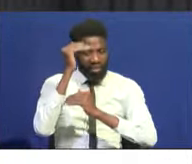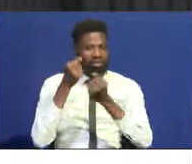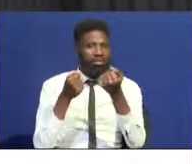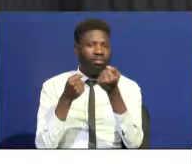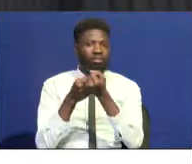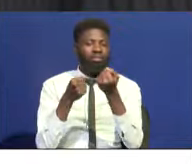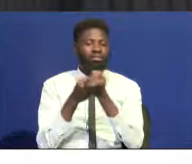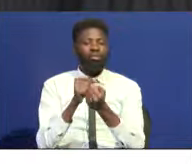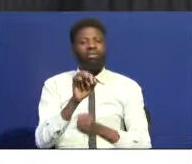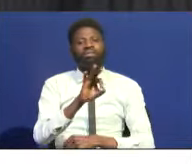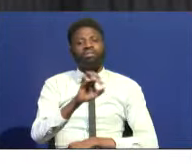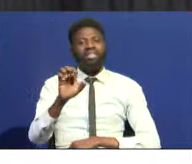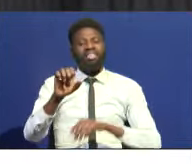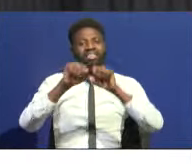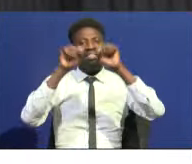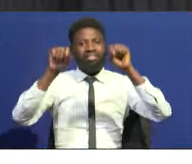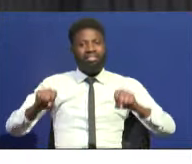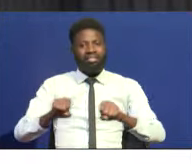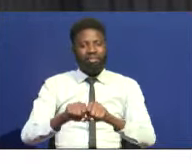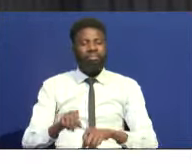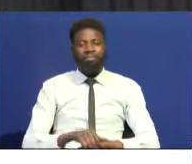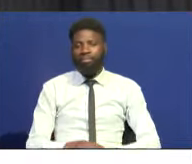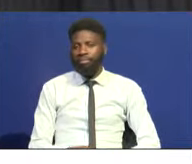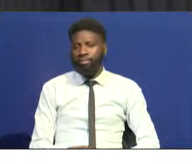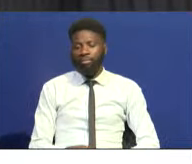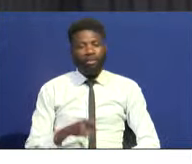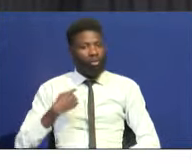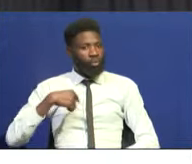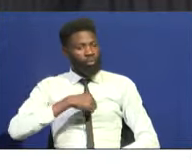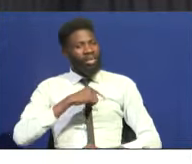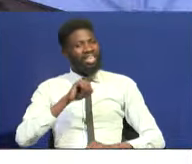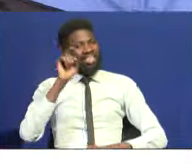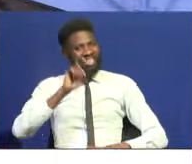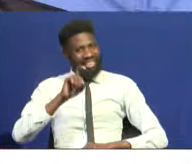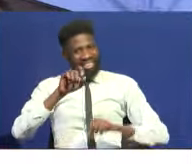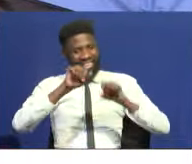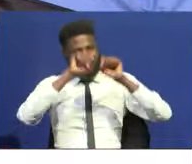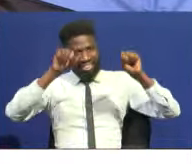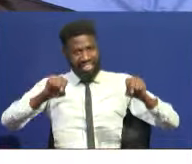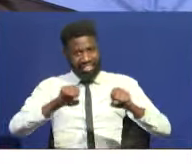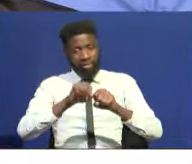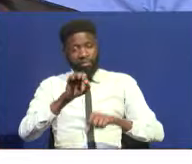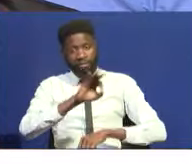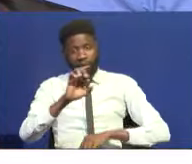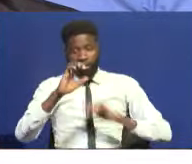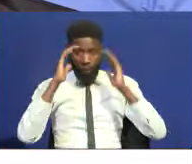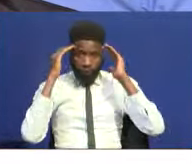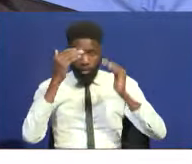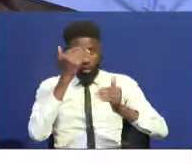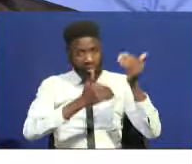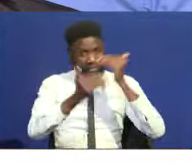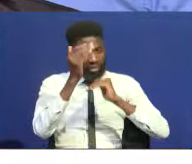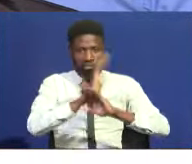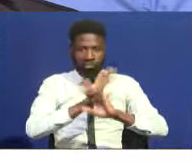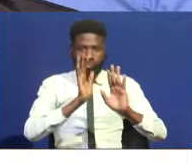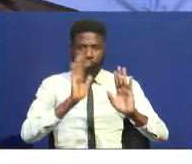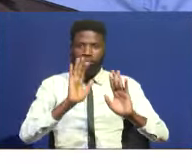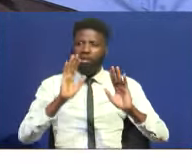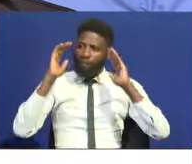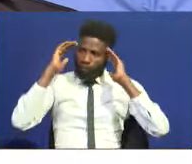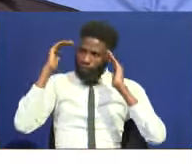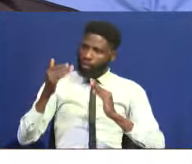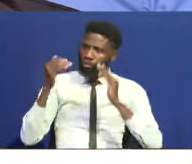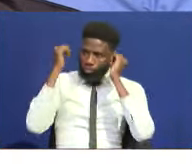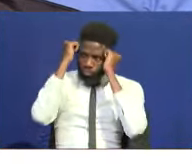is not focused on the university but focused on the student. Rais akisema hiyo sio mara ya kwanza